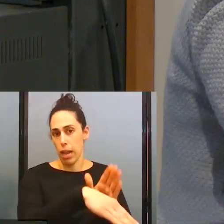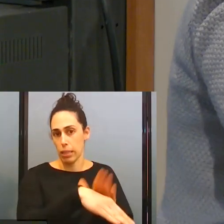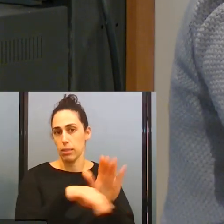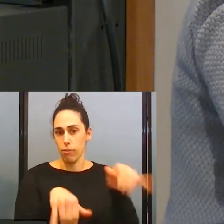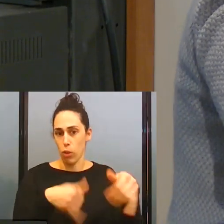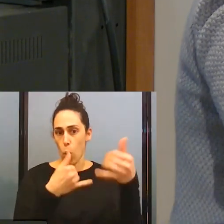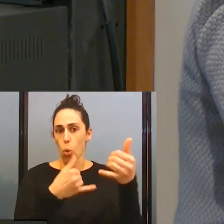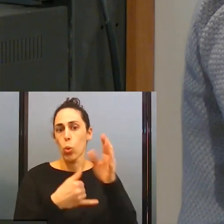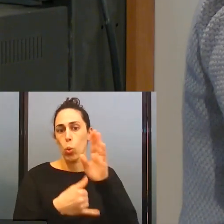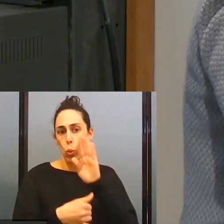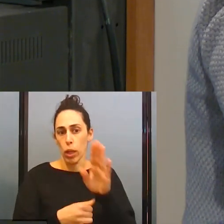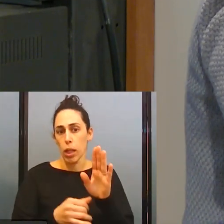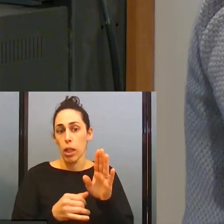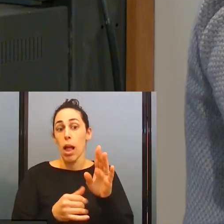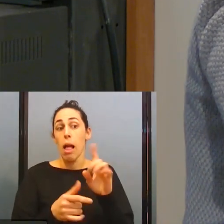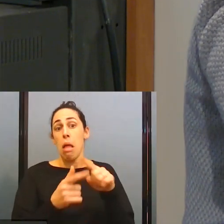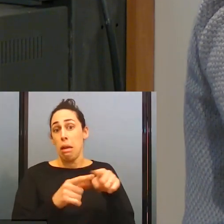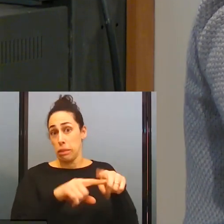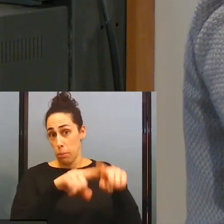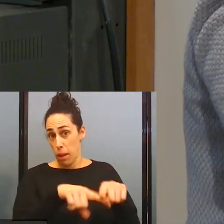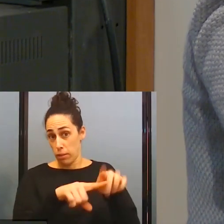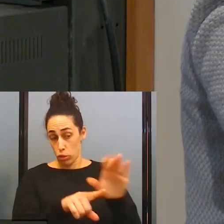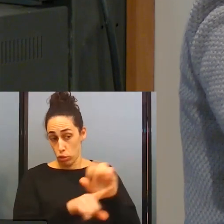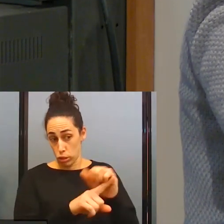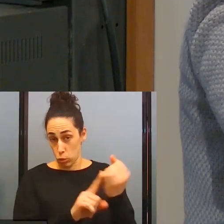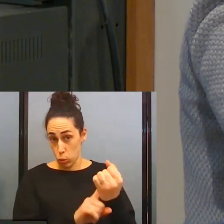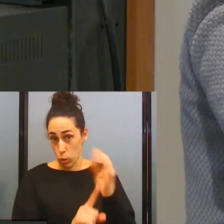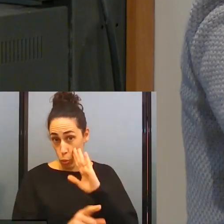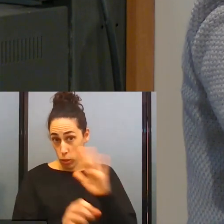depend on the circumstances.